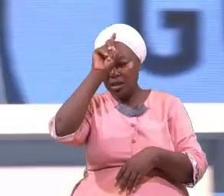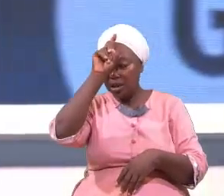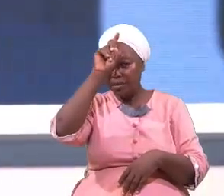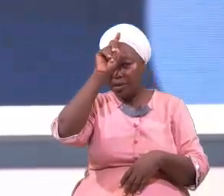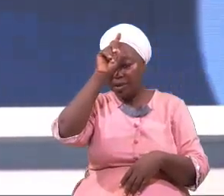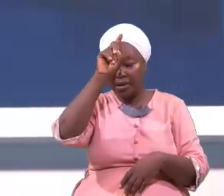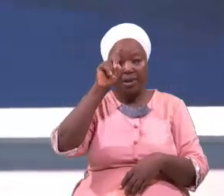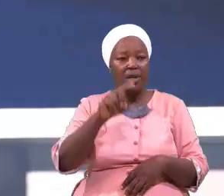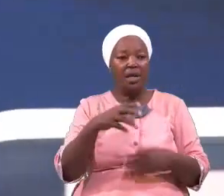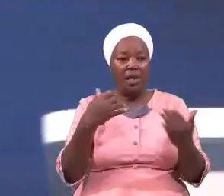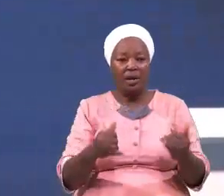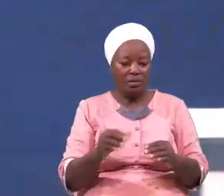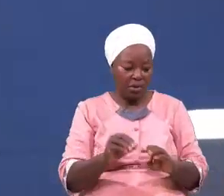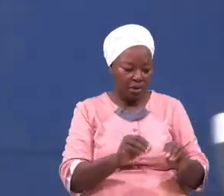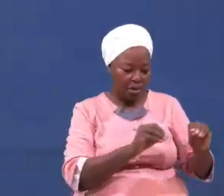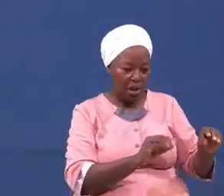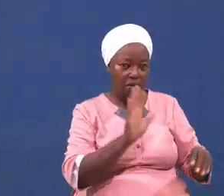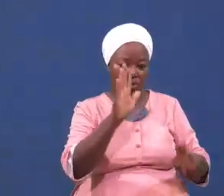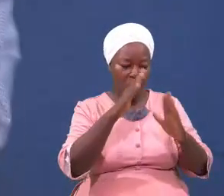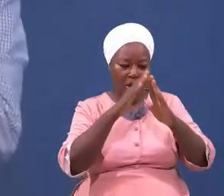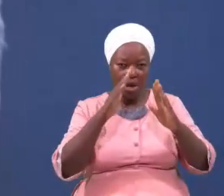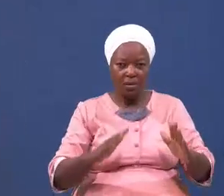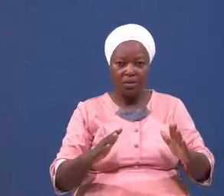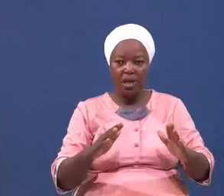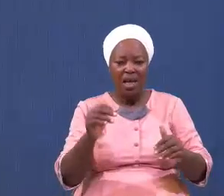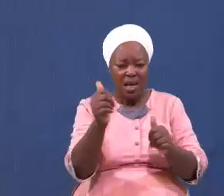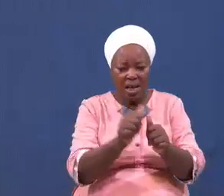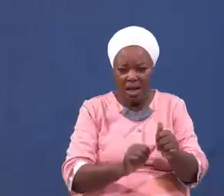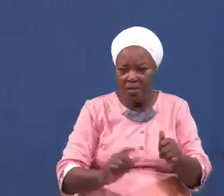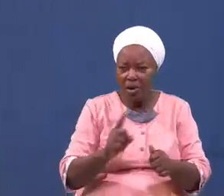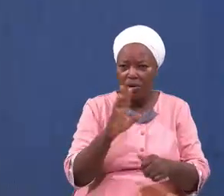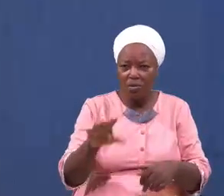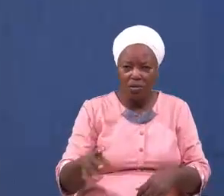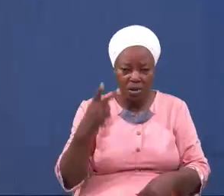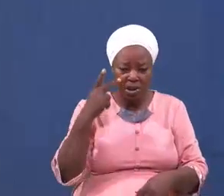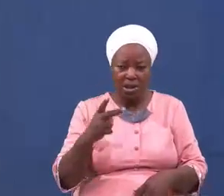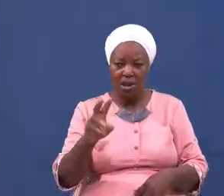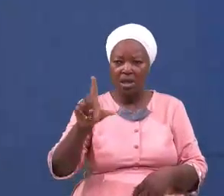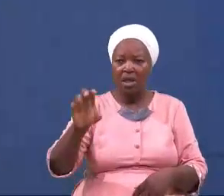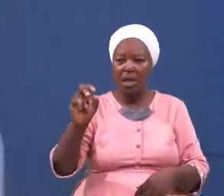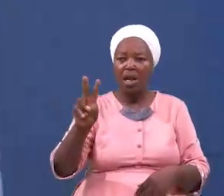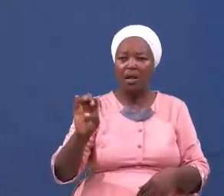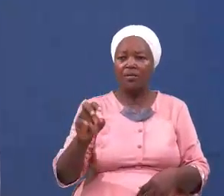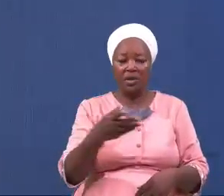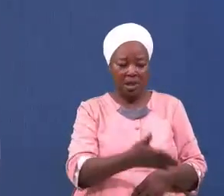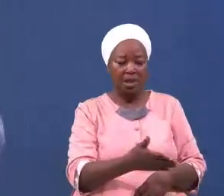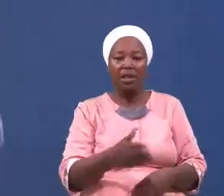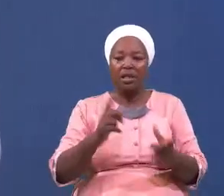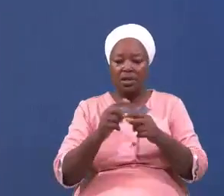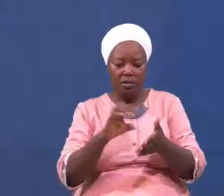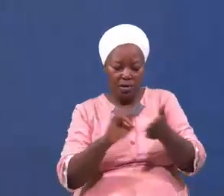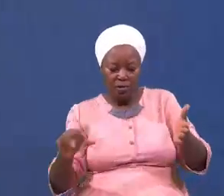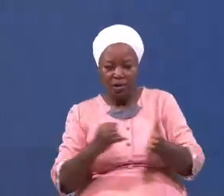search your house. Everywhere you see leaven there, remove it and throw it